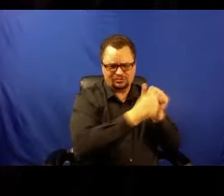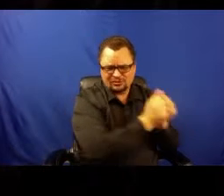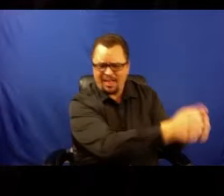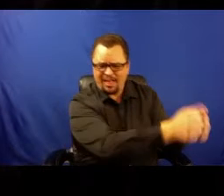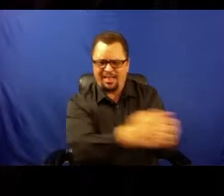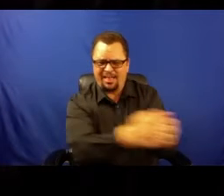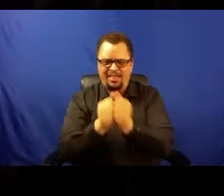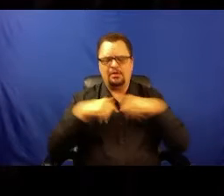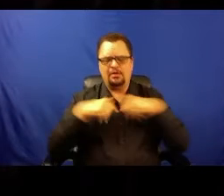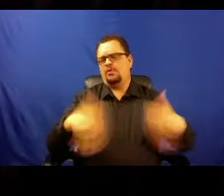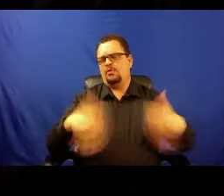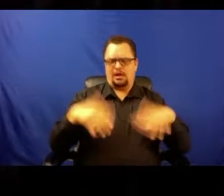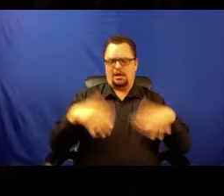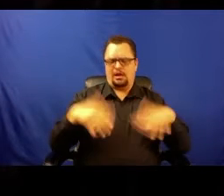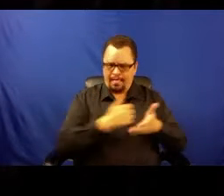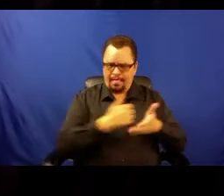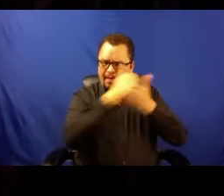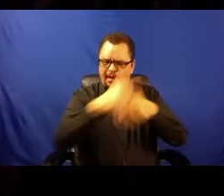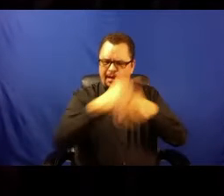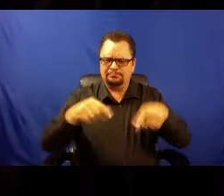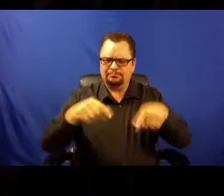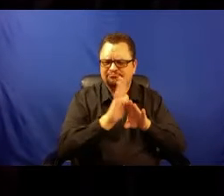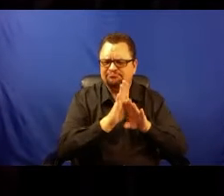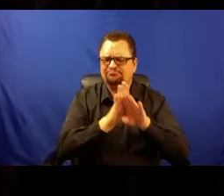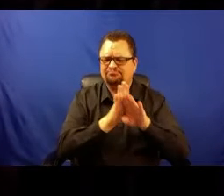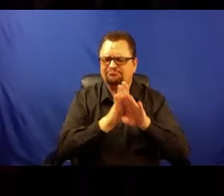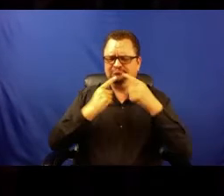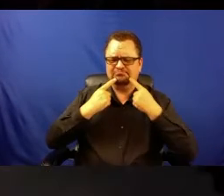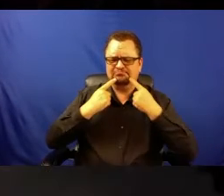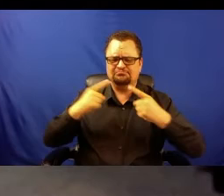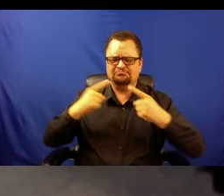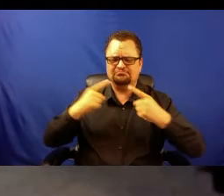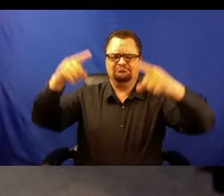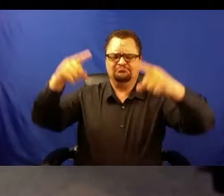So thank you so much, and let's acknowledge you.